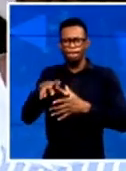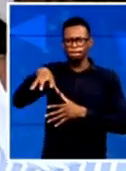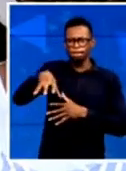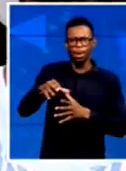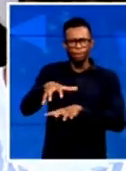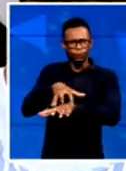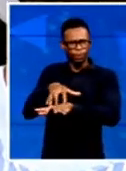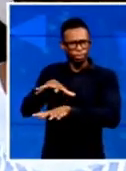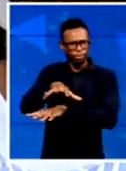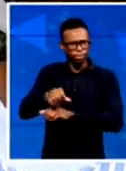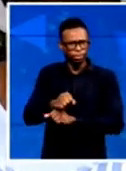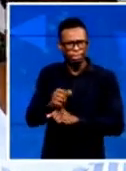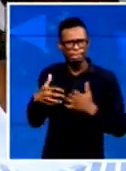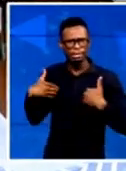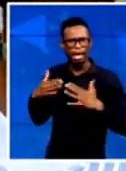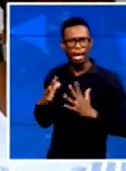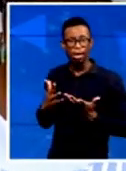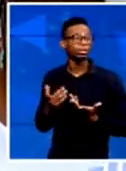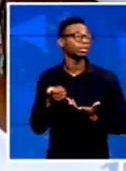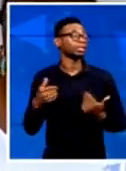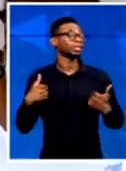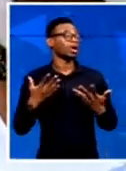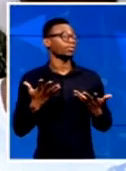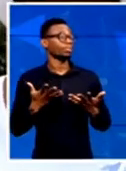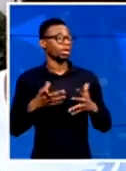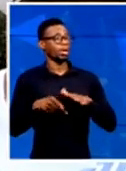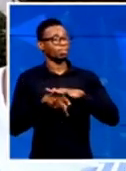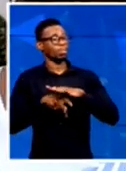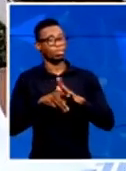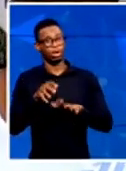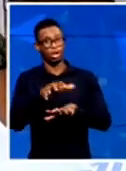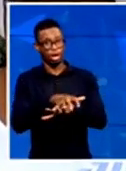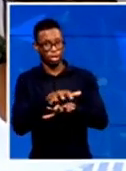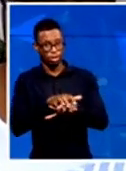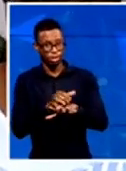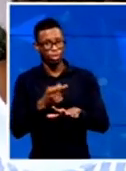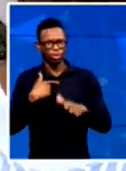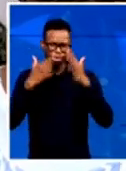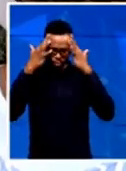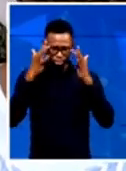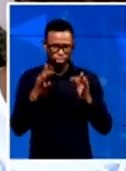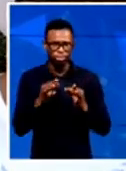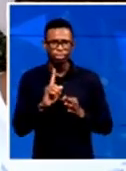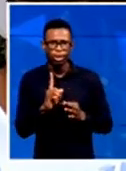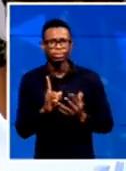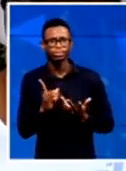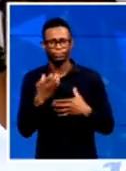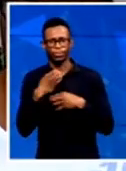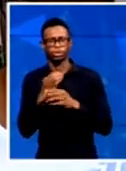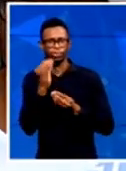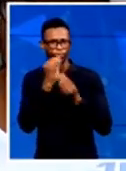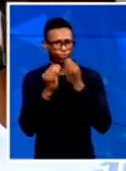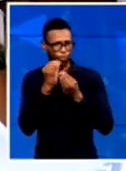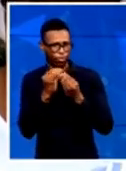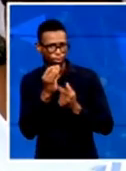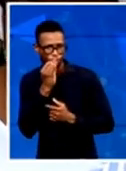primary agriculture, and so we decided to do the eats. So from agriculture we decided, no, let us